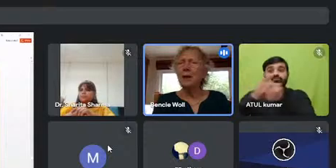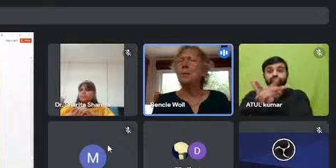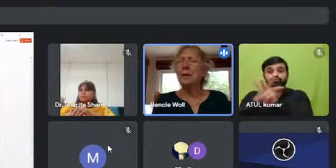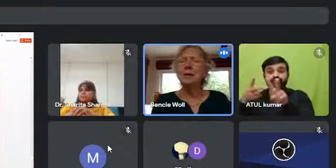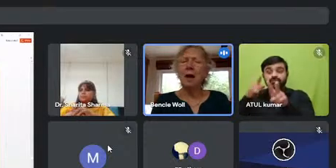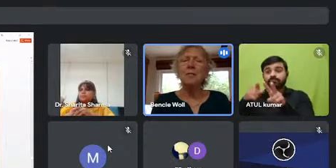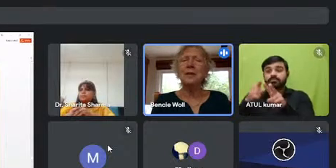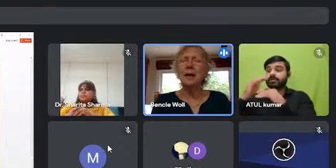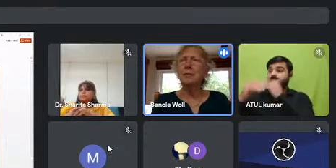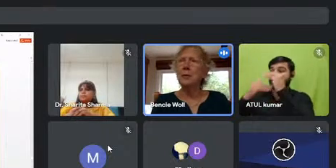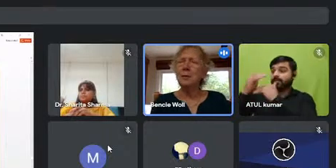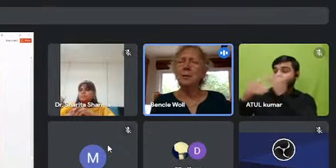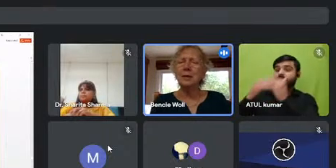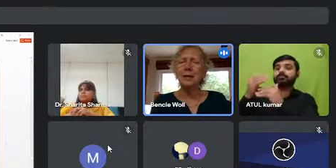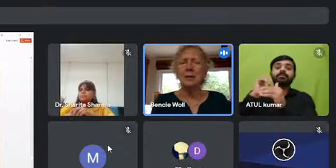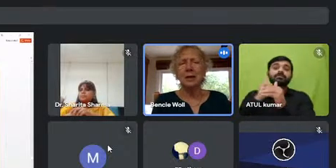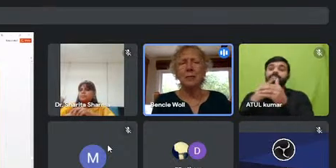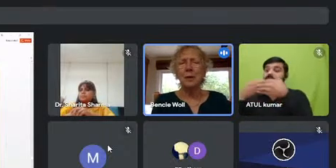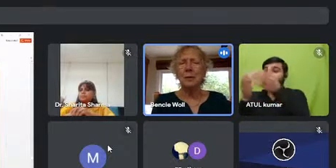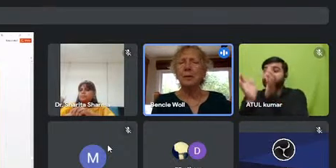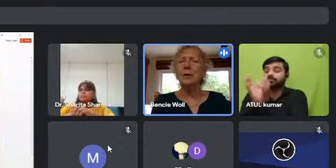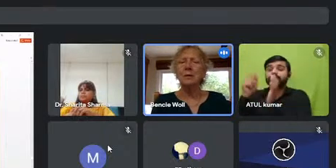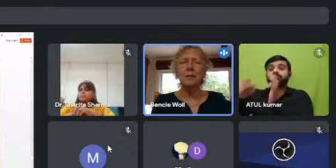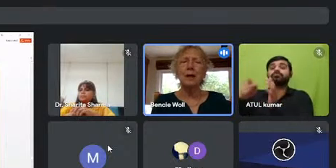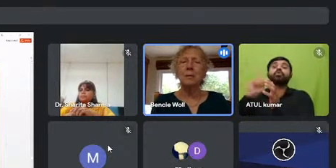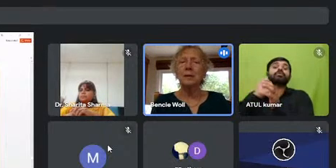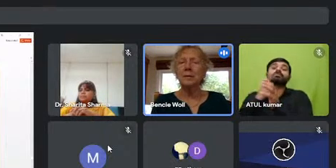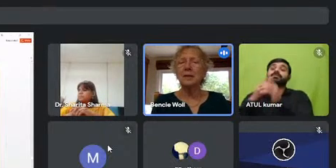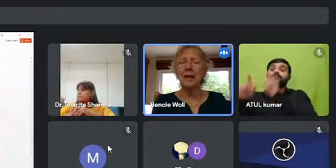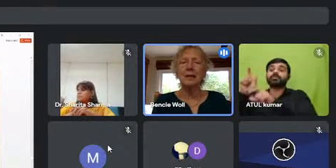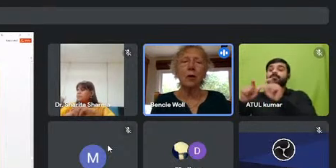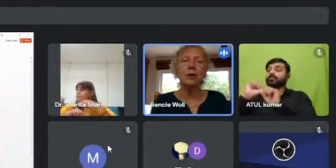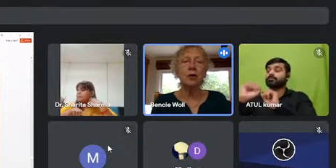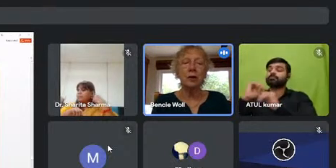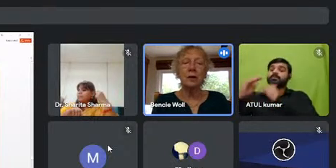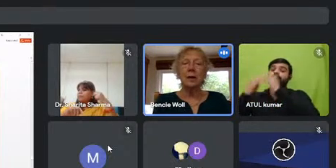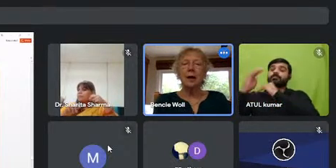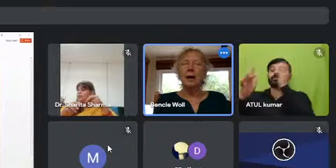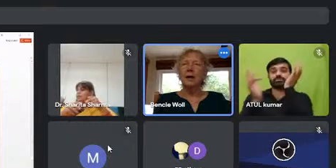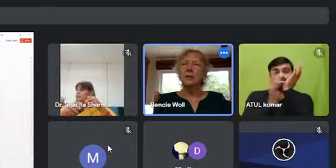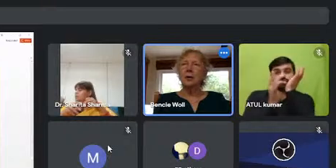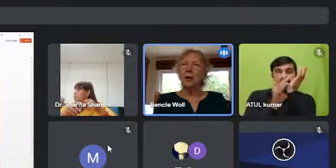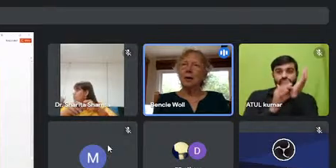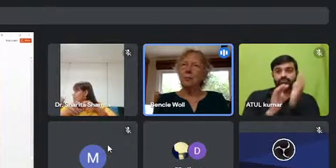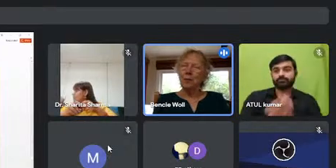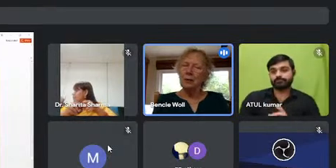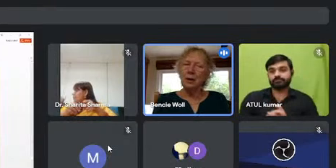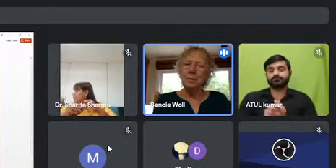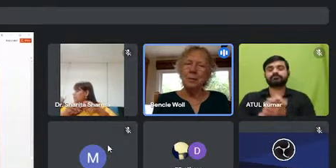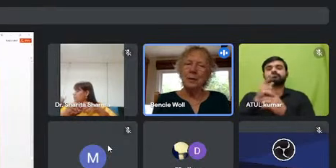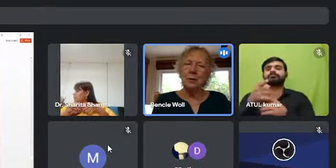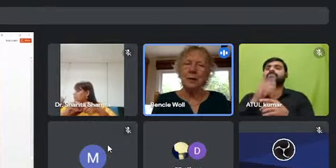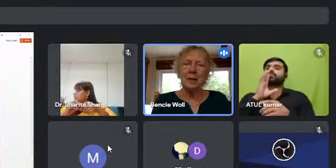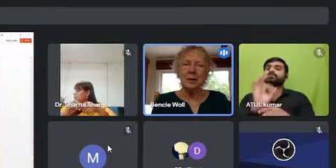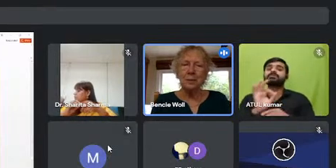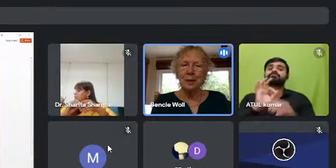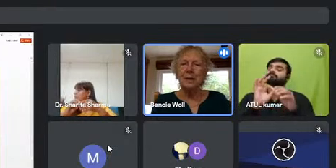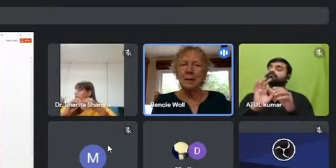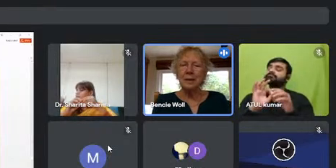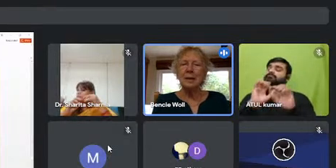the development of the deaf community and deaf people in development of the technology? So a real commitment